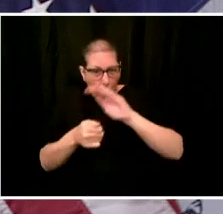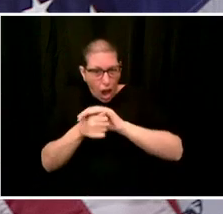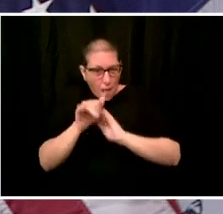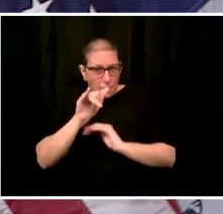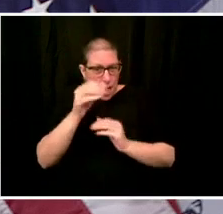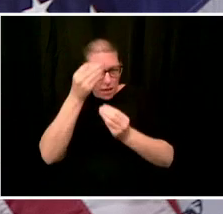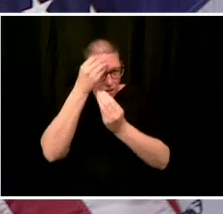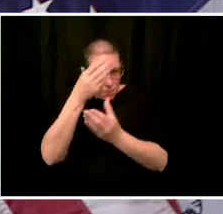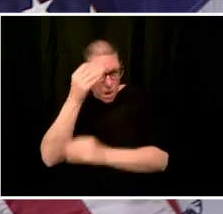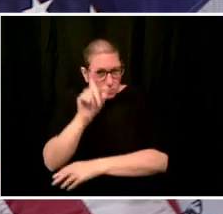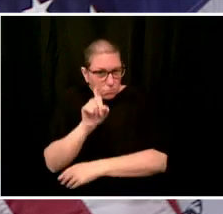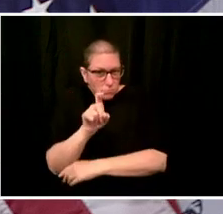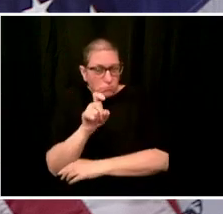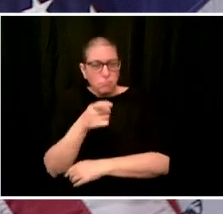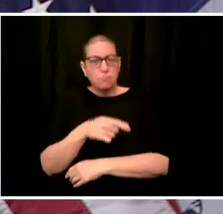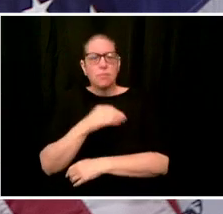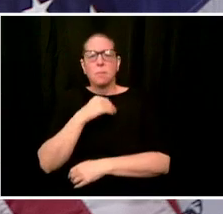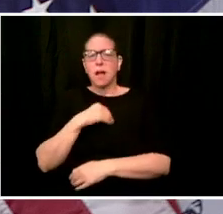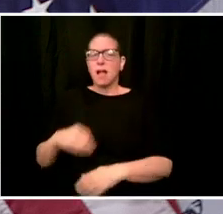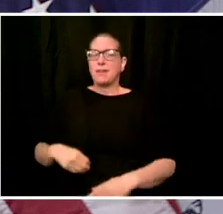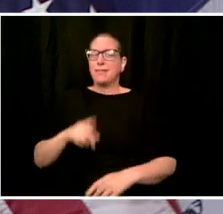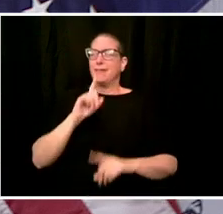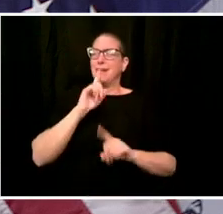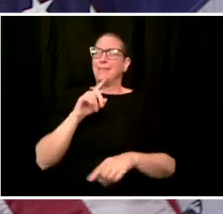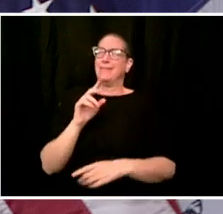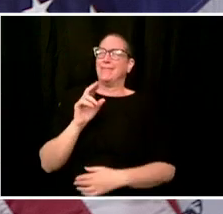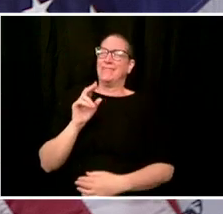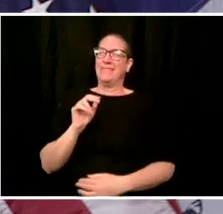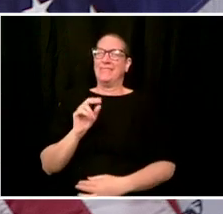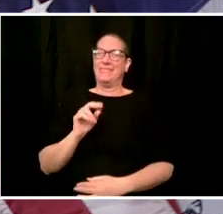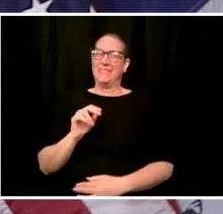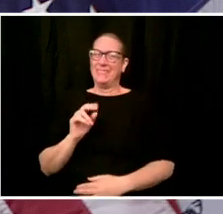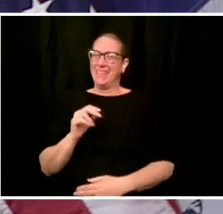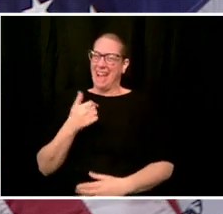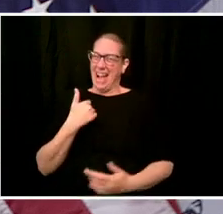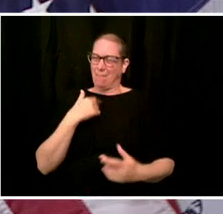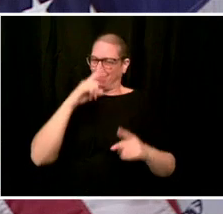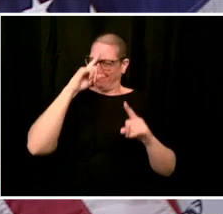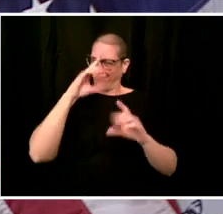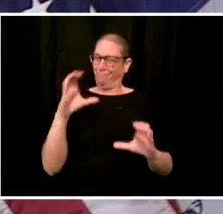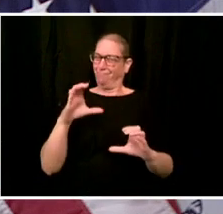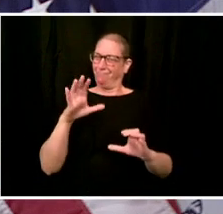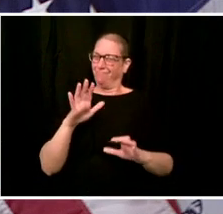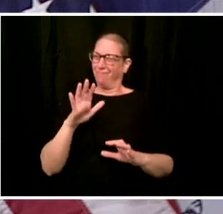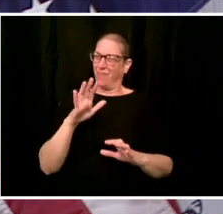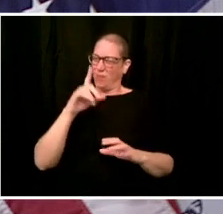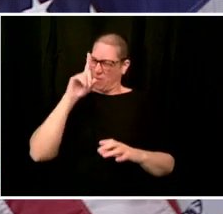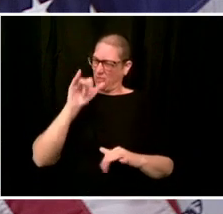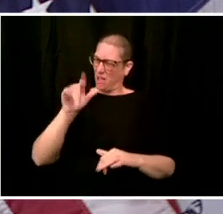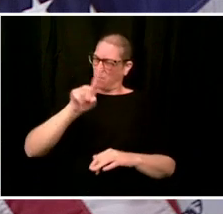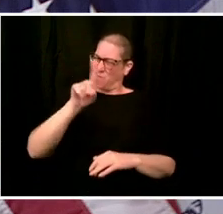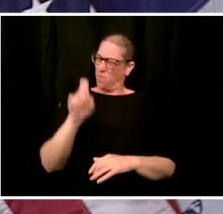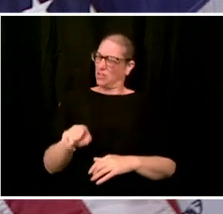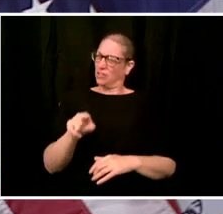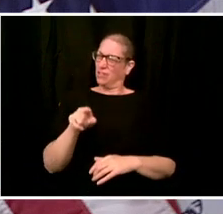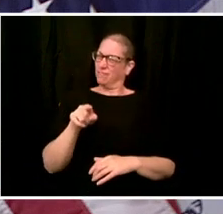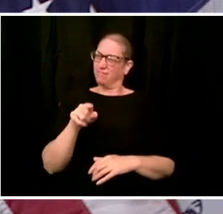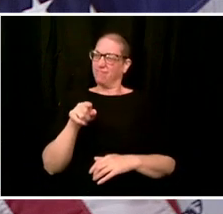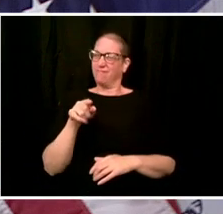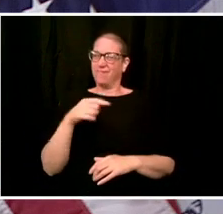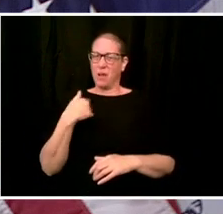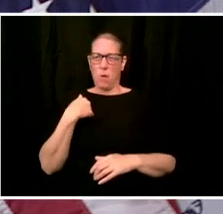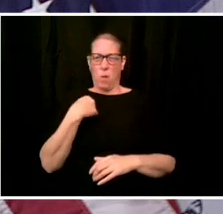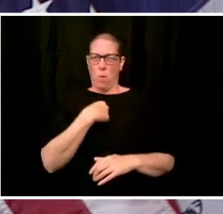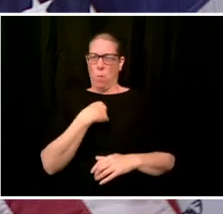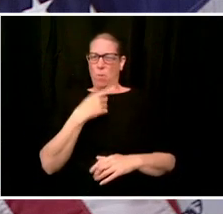I think I'm really surprised by that question because we've been constantly putting out more and more information, including really